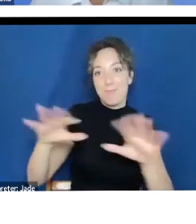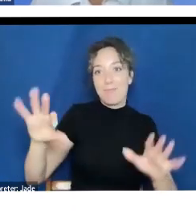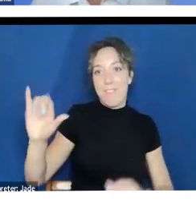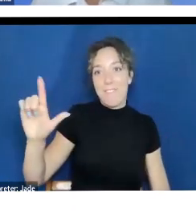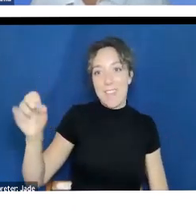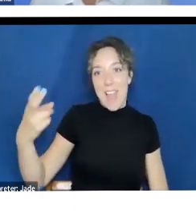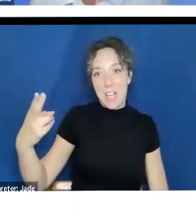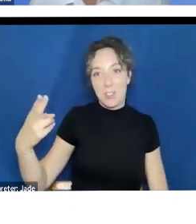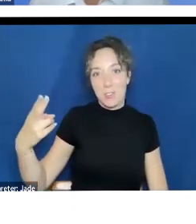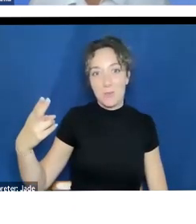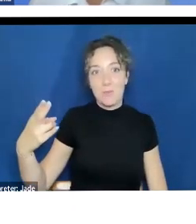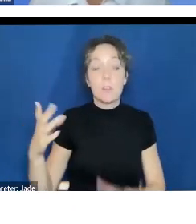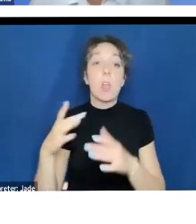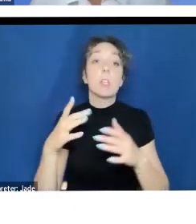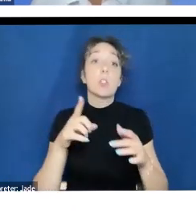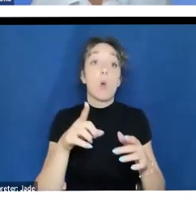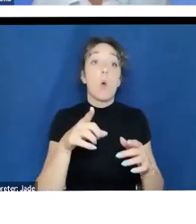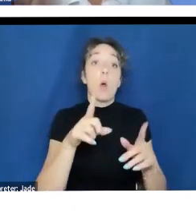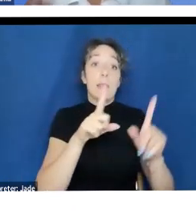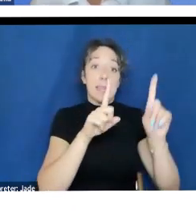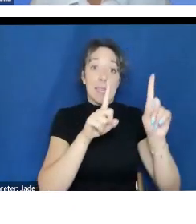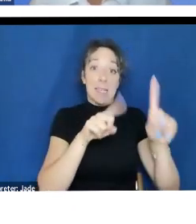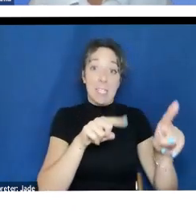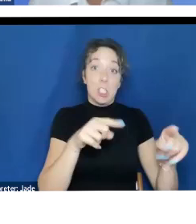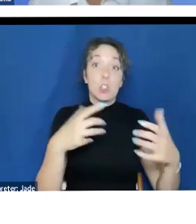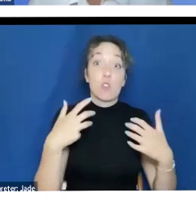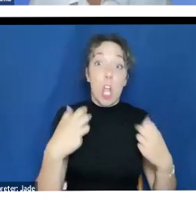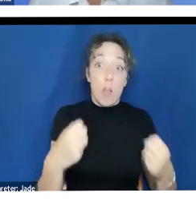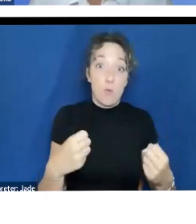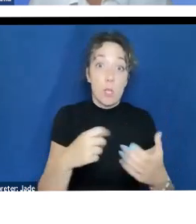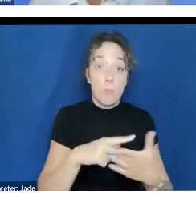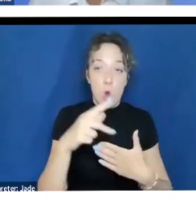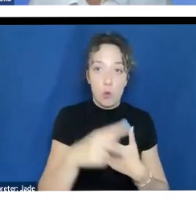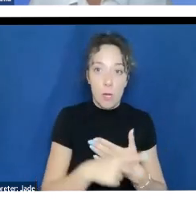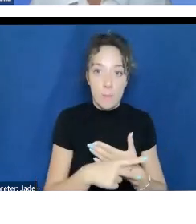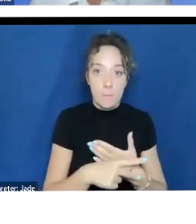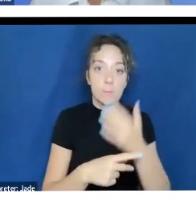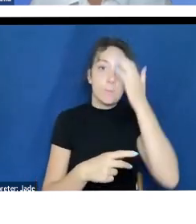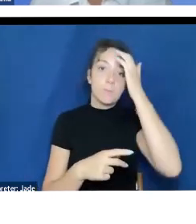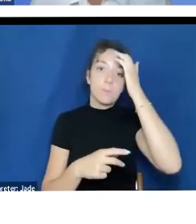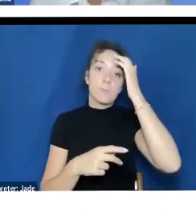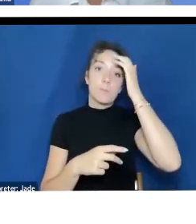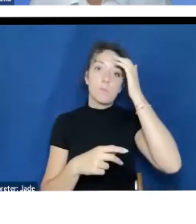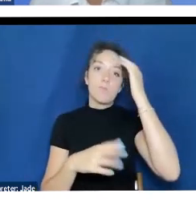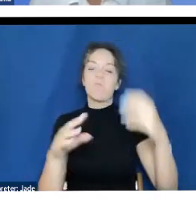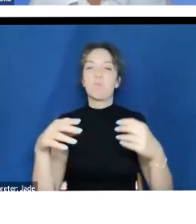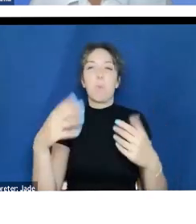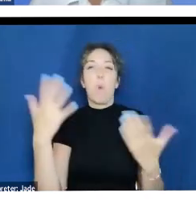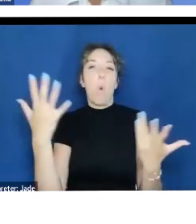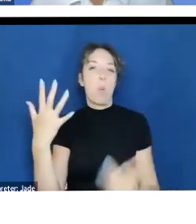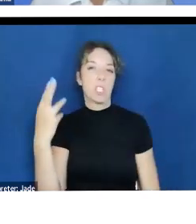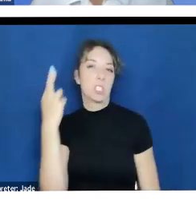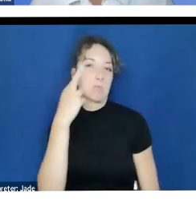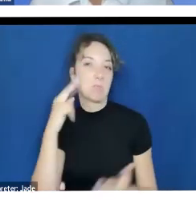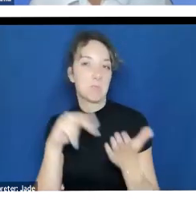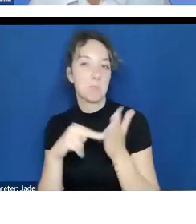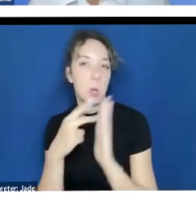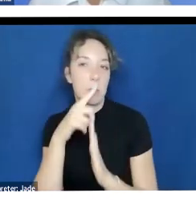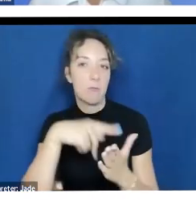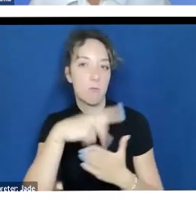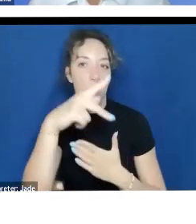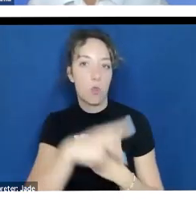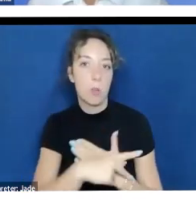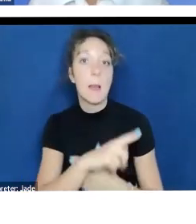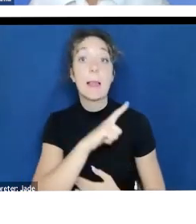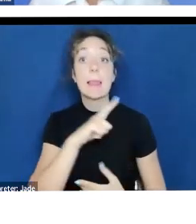regarding attendance recovery program, just to step back and give you some sense about the purpose for this program, the legislature passed